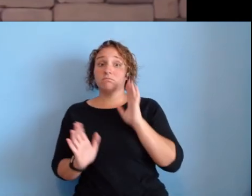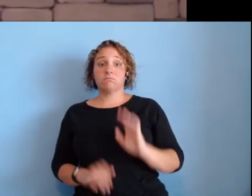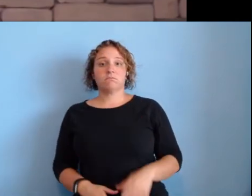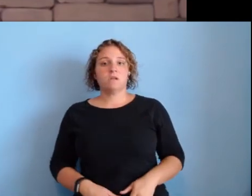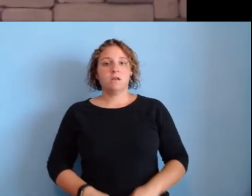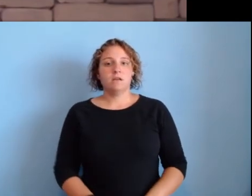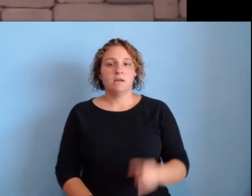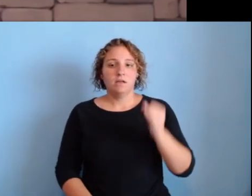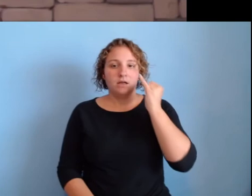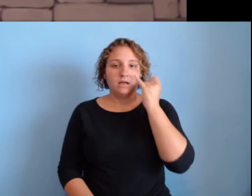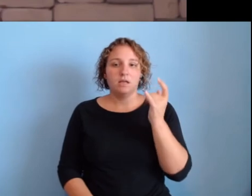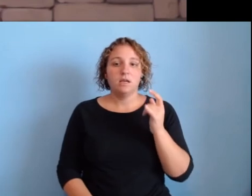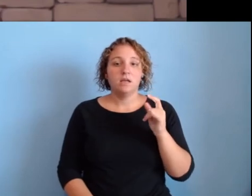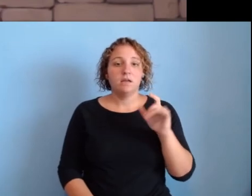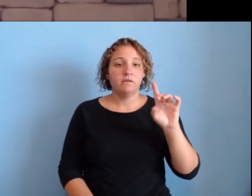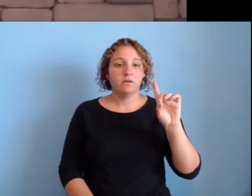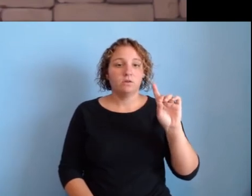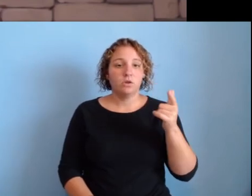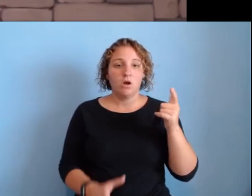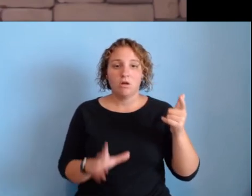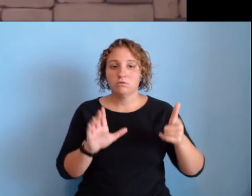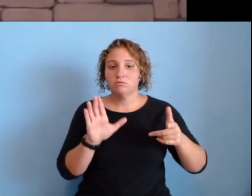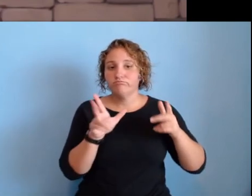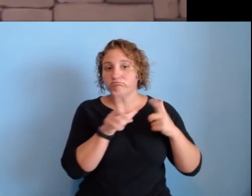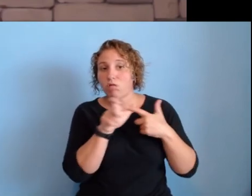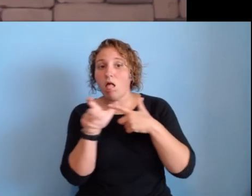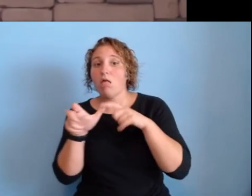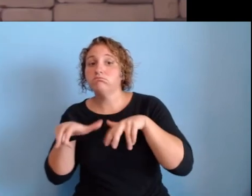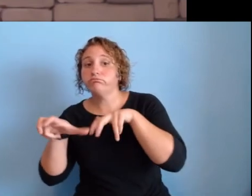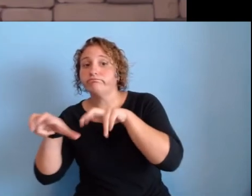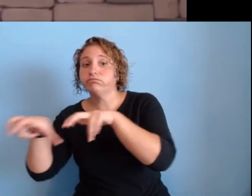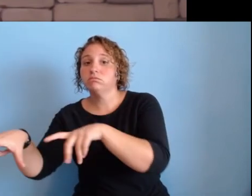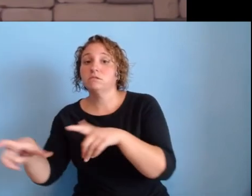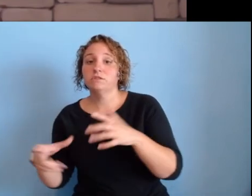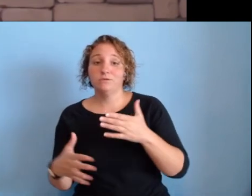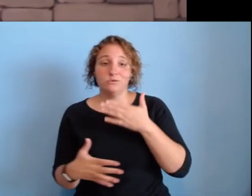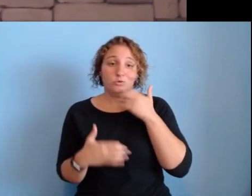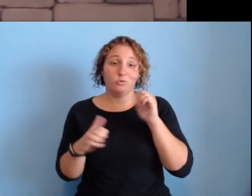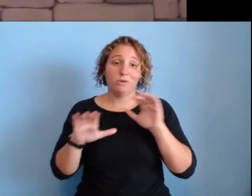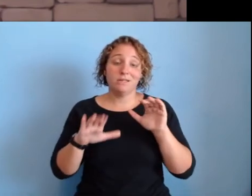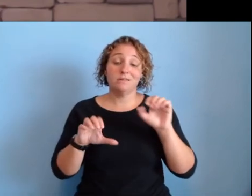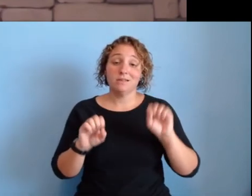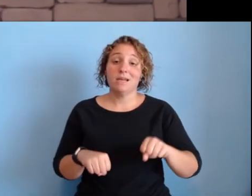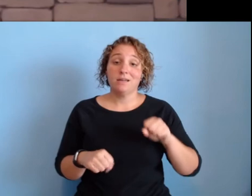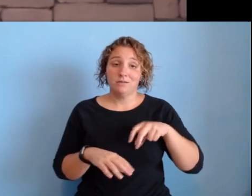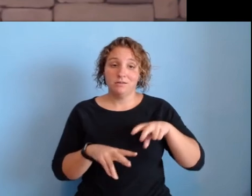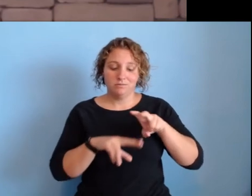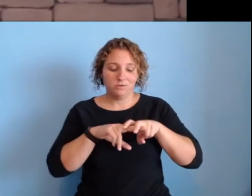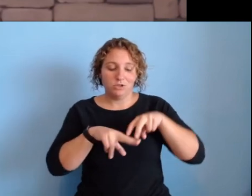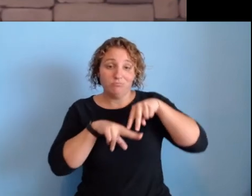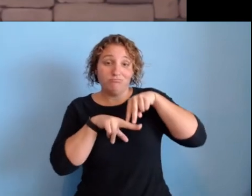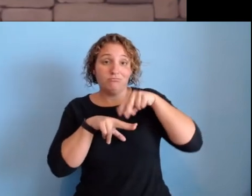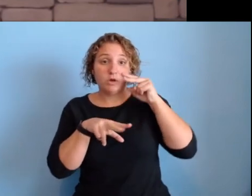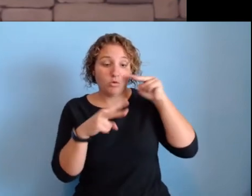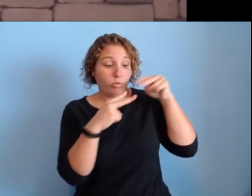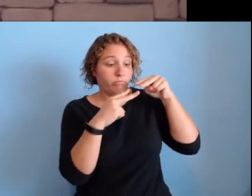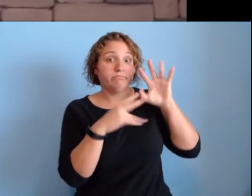If we have a pack of dogs running through the building just do the best you can stand on your chair and don't look him in the eye.